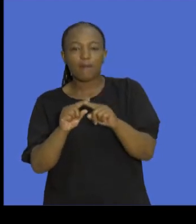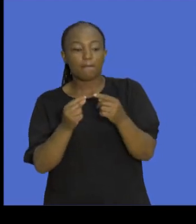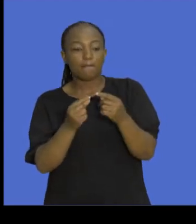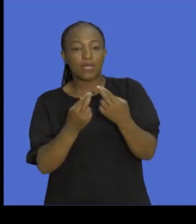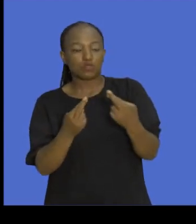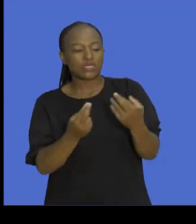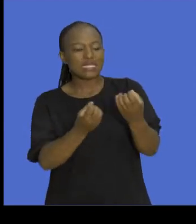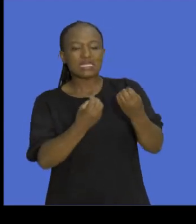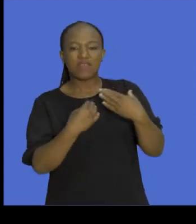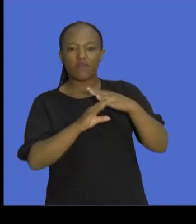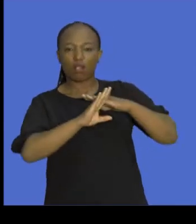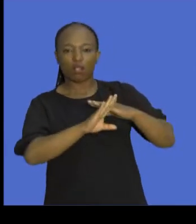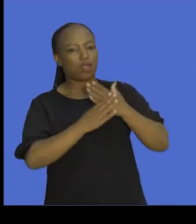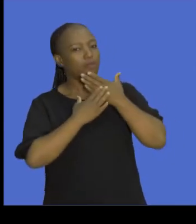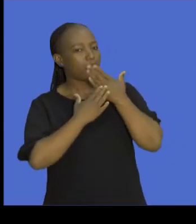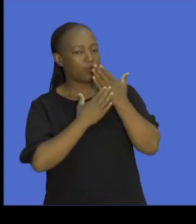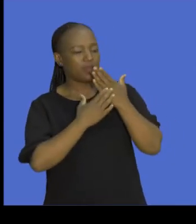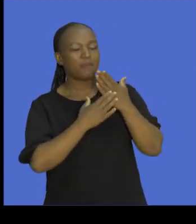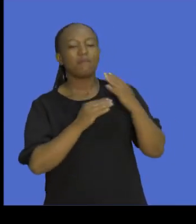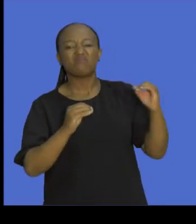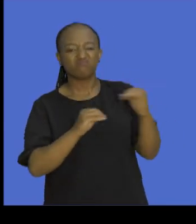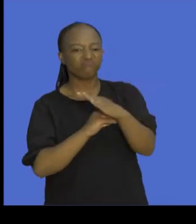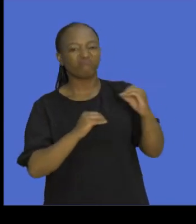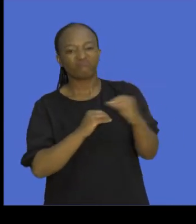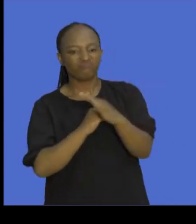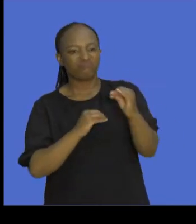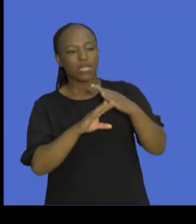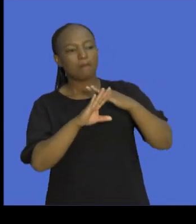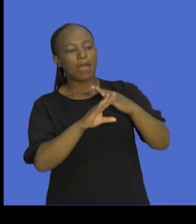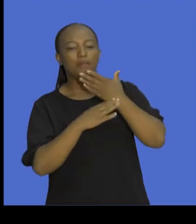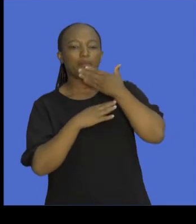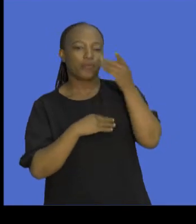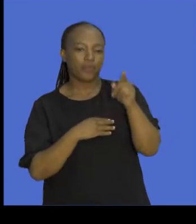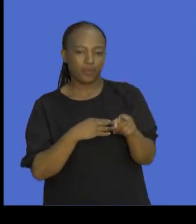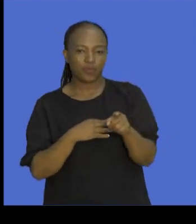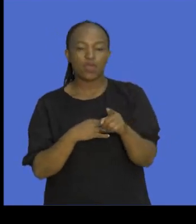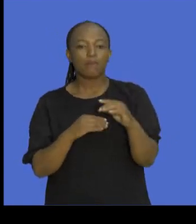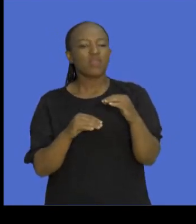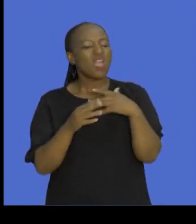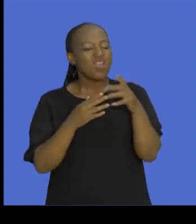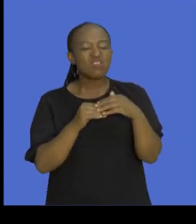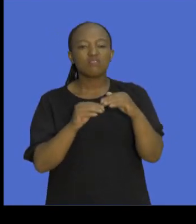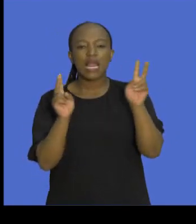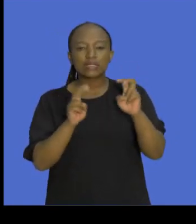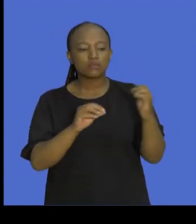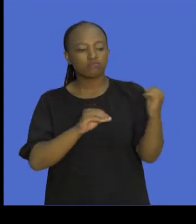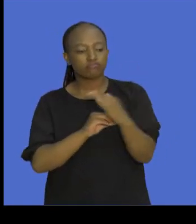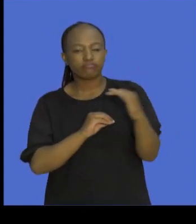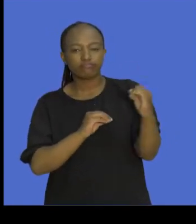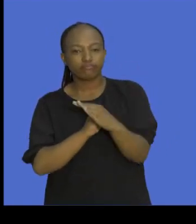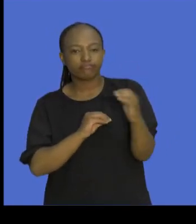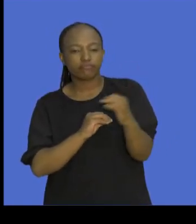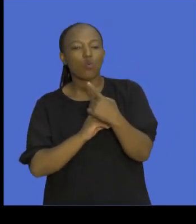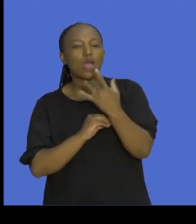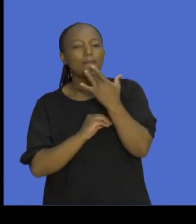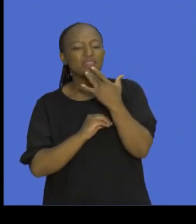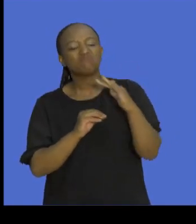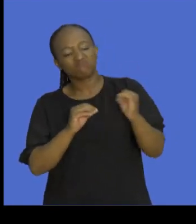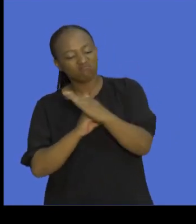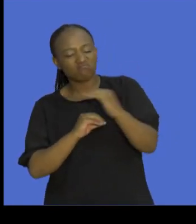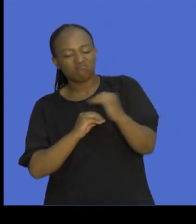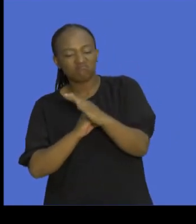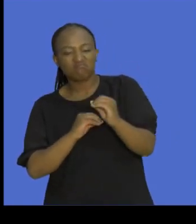not offer any resistance to the flow of charge. It means all the current passes through the battery. So this is